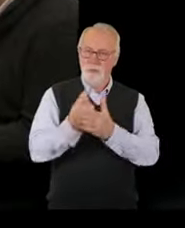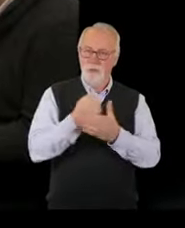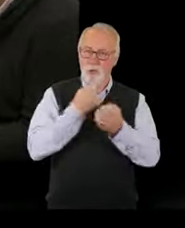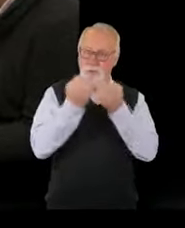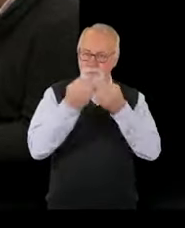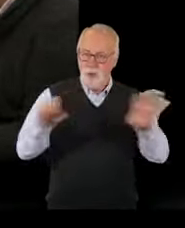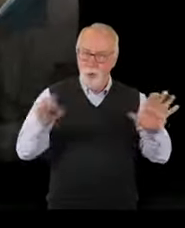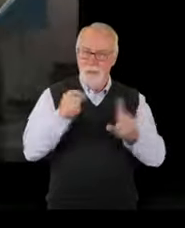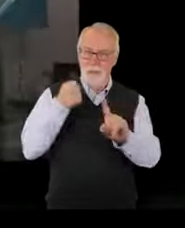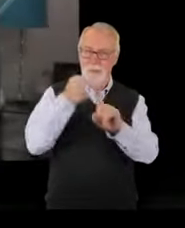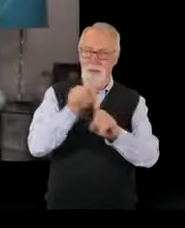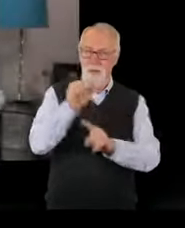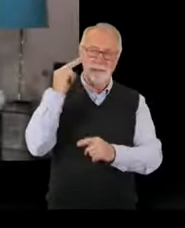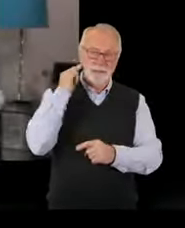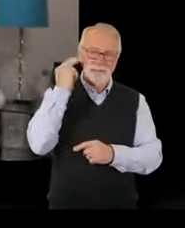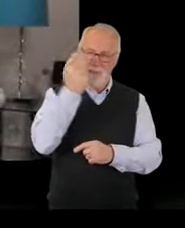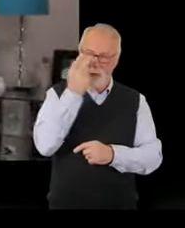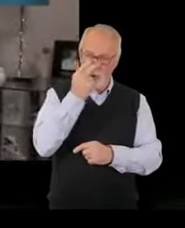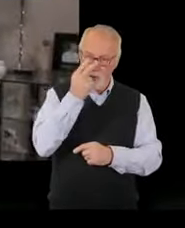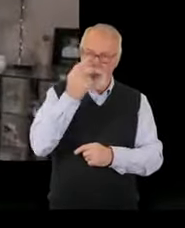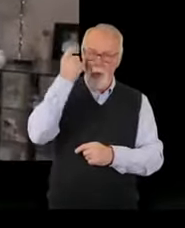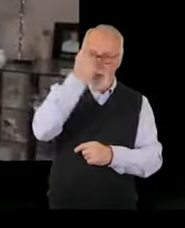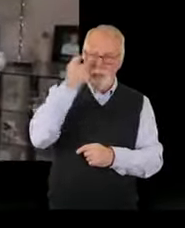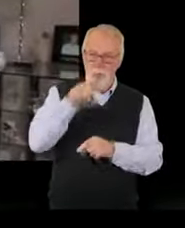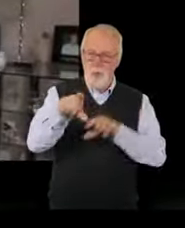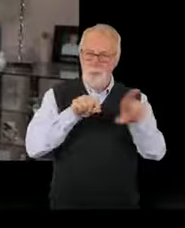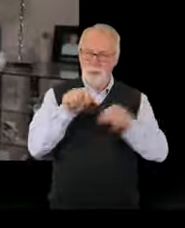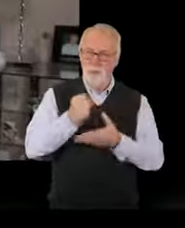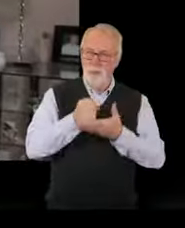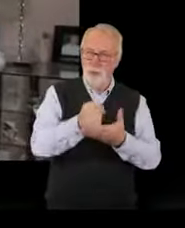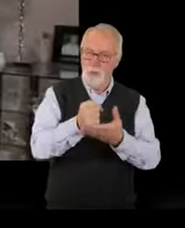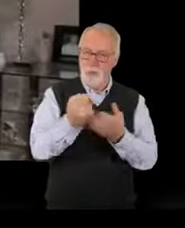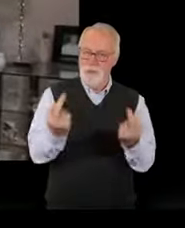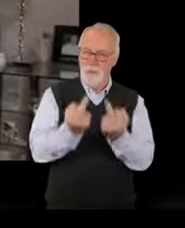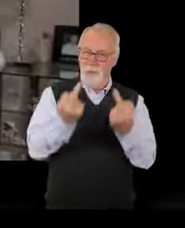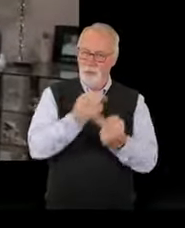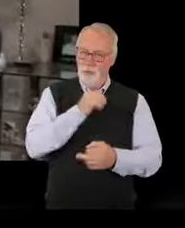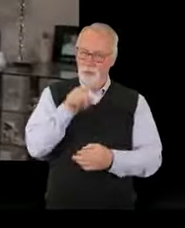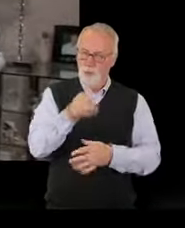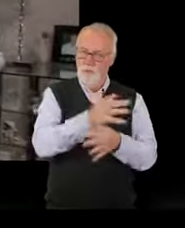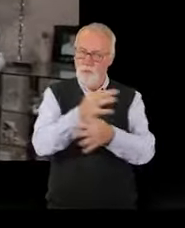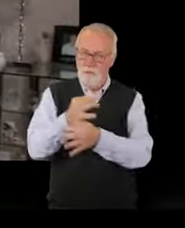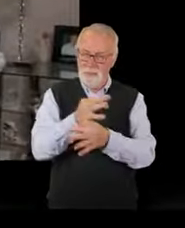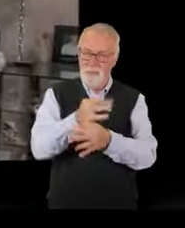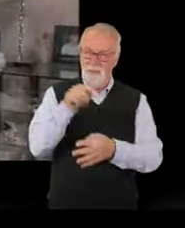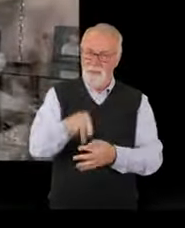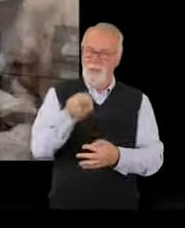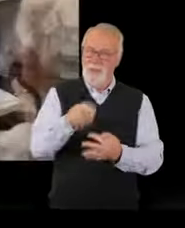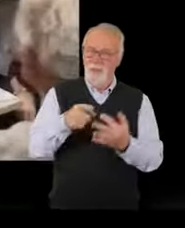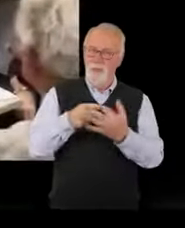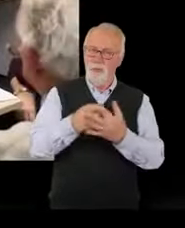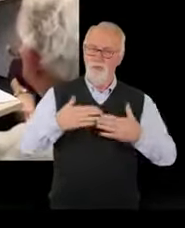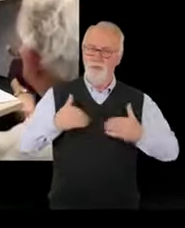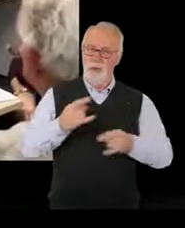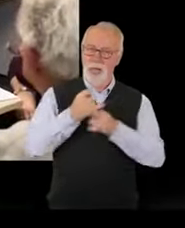You will have the opportunity to explore the impact of your sensory loss and consider options of support available to you and